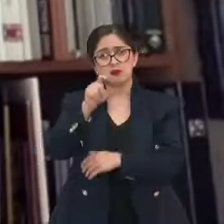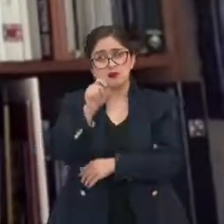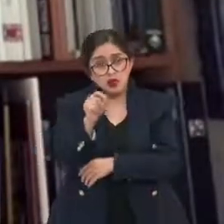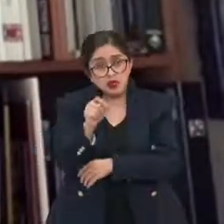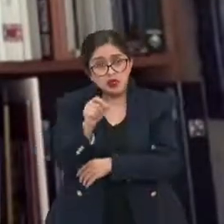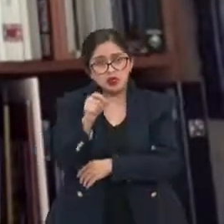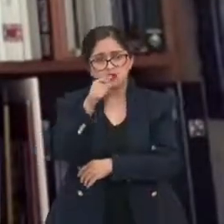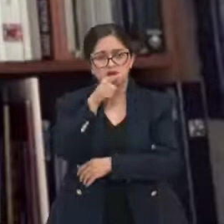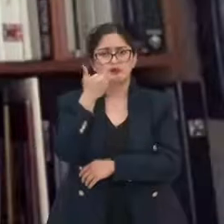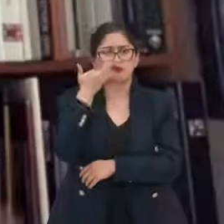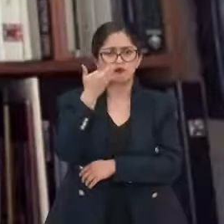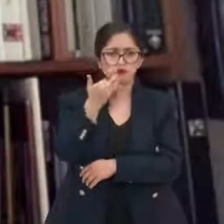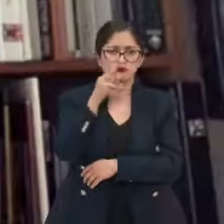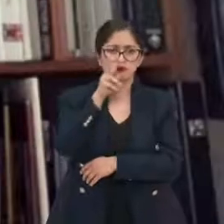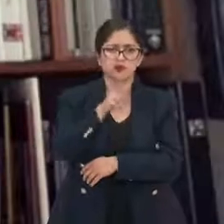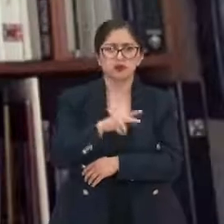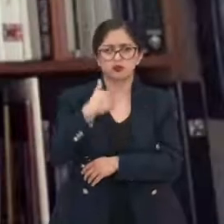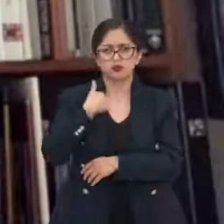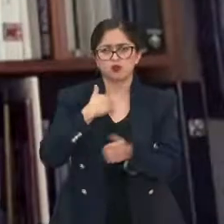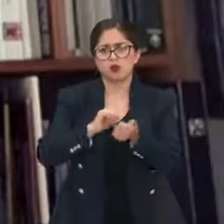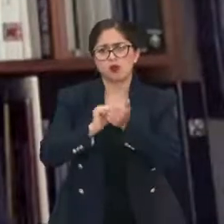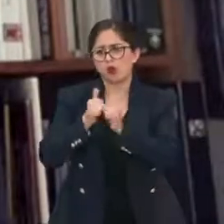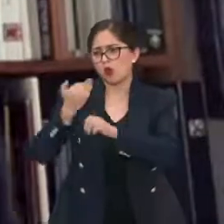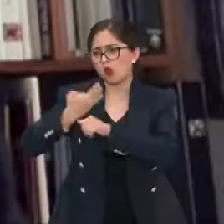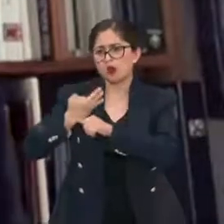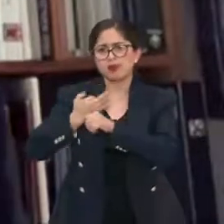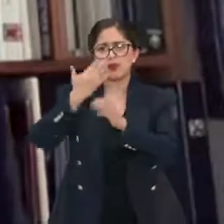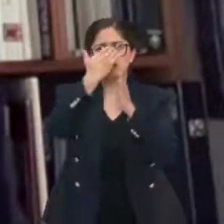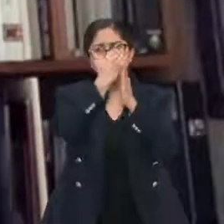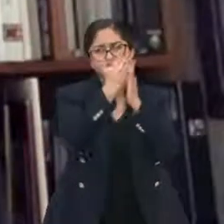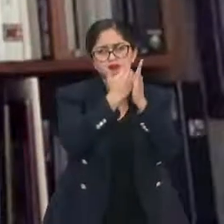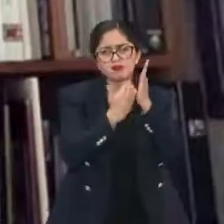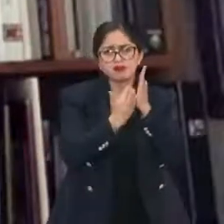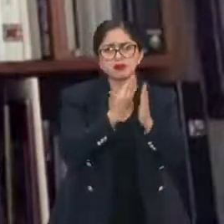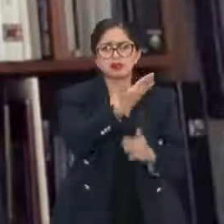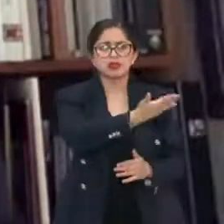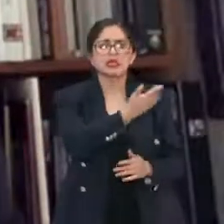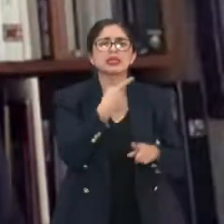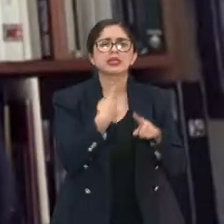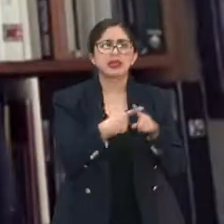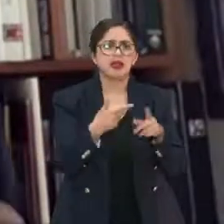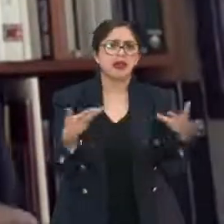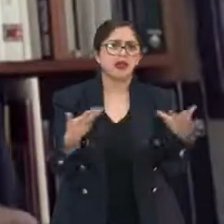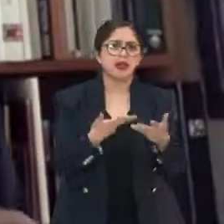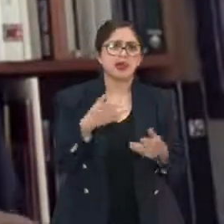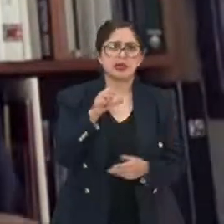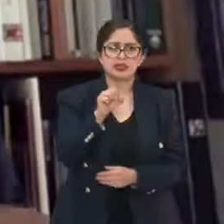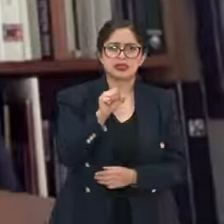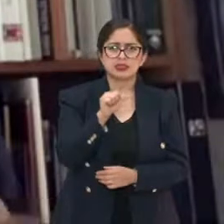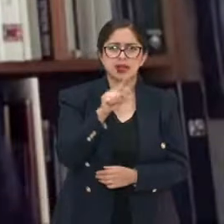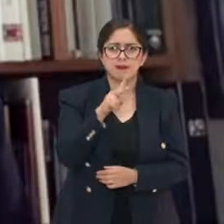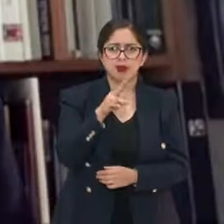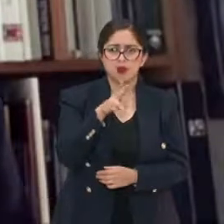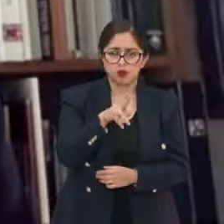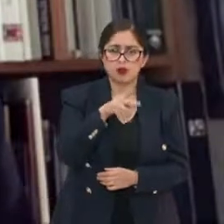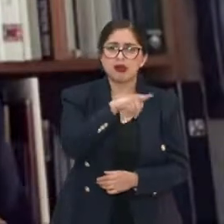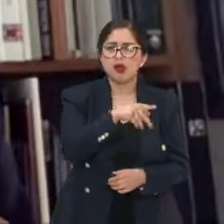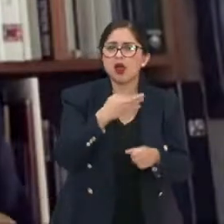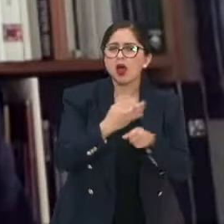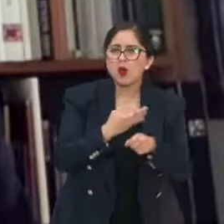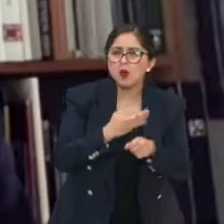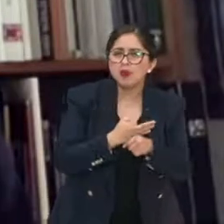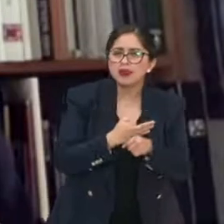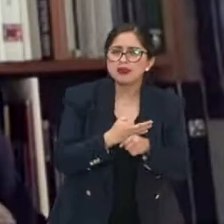carry out this 2020 electoral process, and it had been described by Salvador Romero